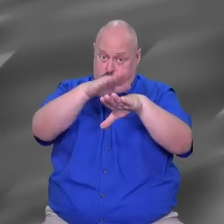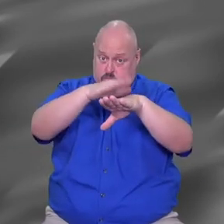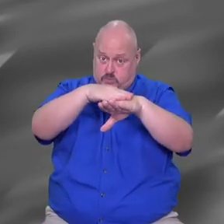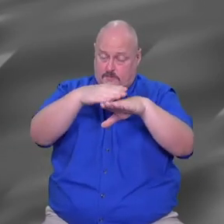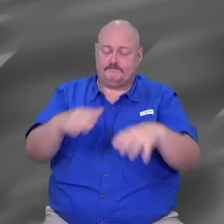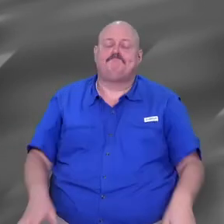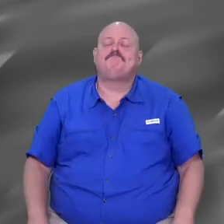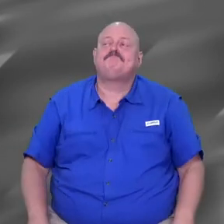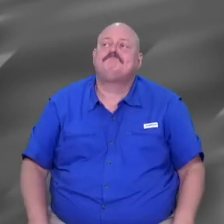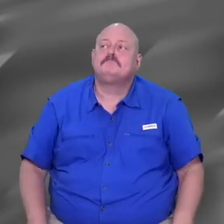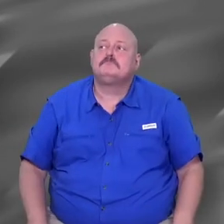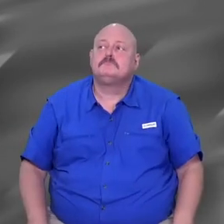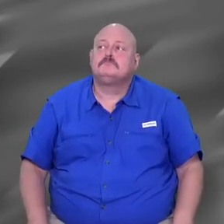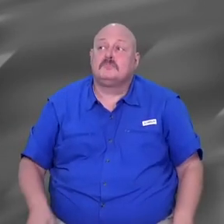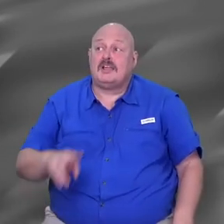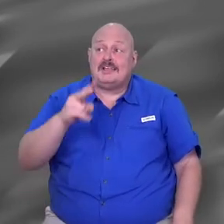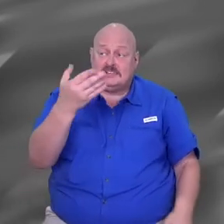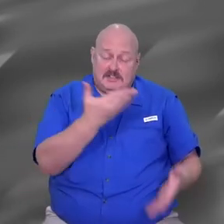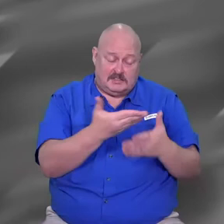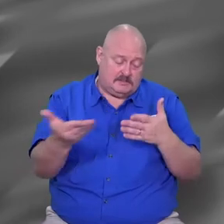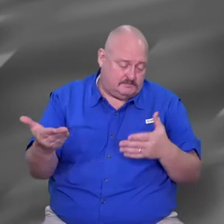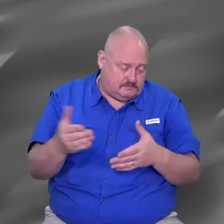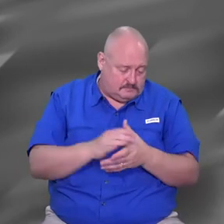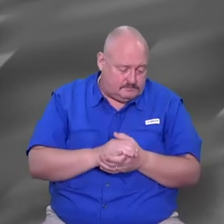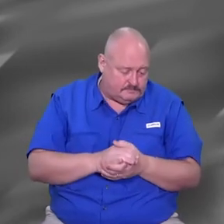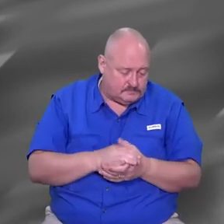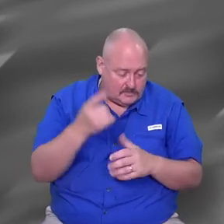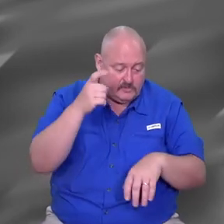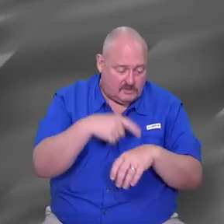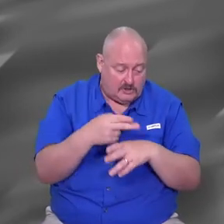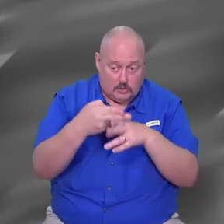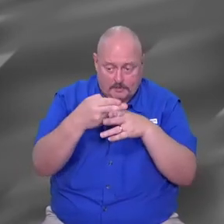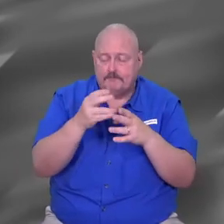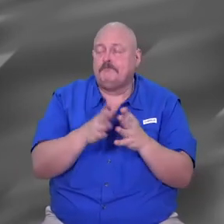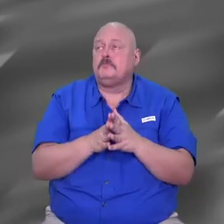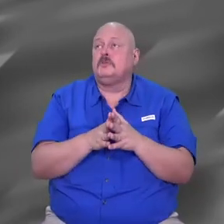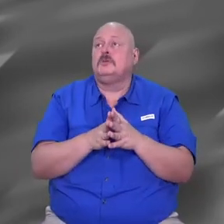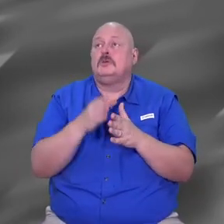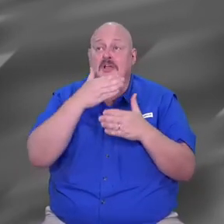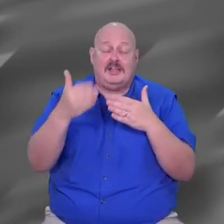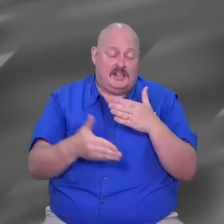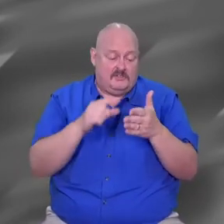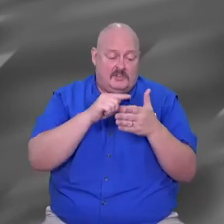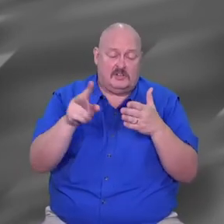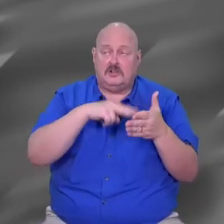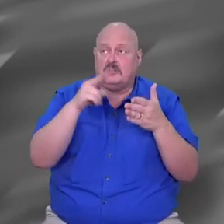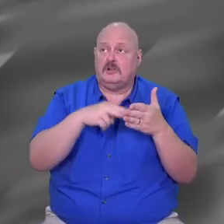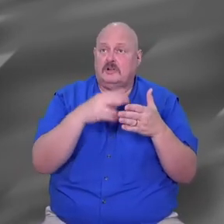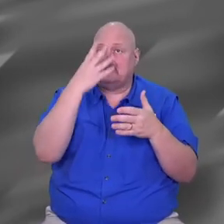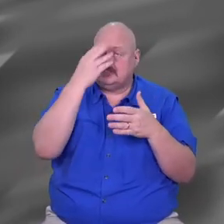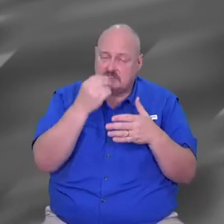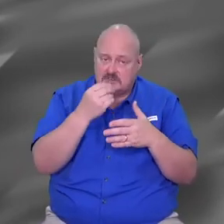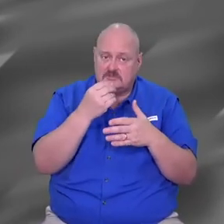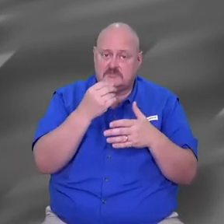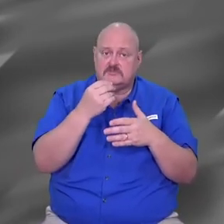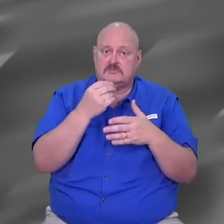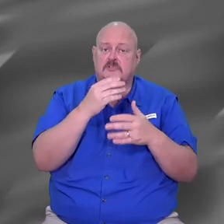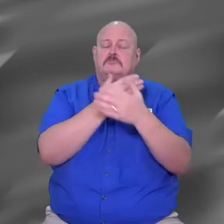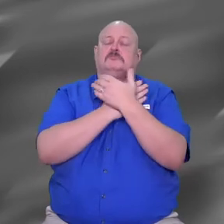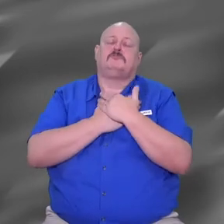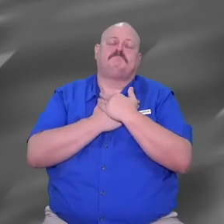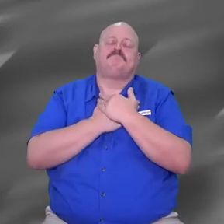not? Second thing I want you to see, for the sake of time, we'll keep it brief. Notice at the end of the passage we read, a little sleep, a little slumber, a little folding of the